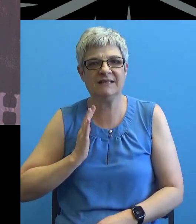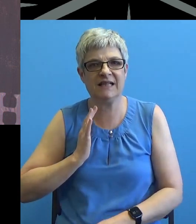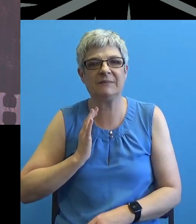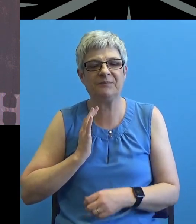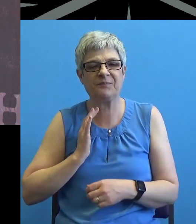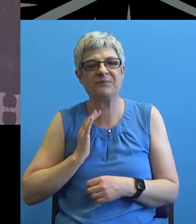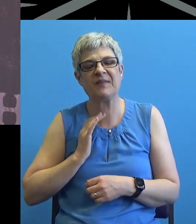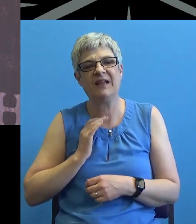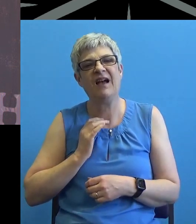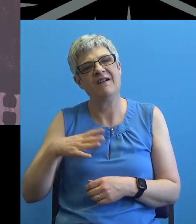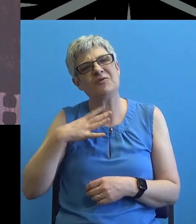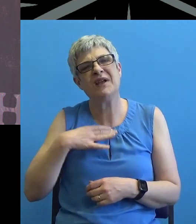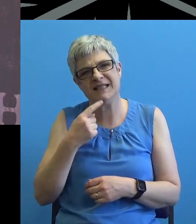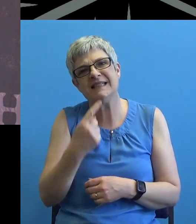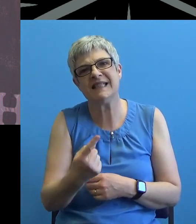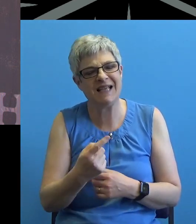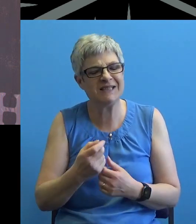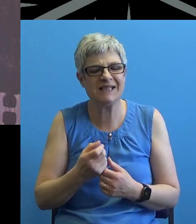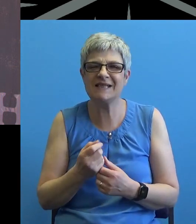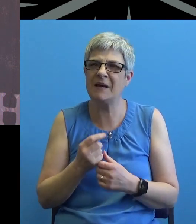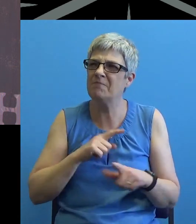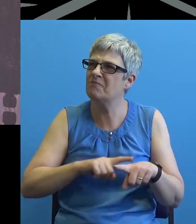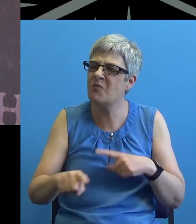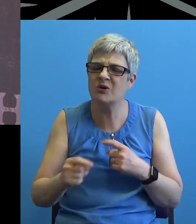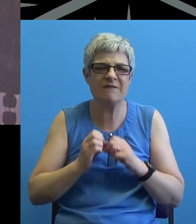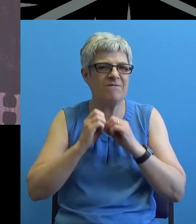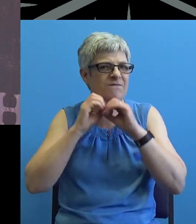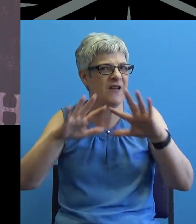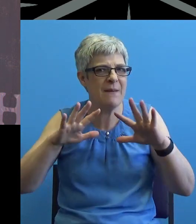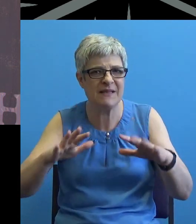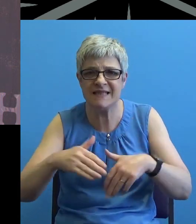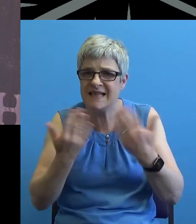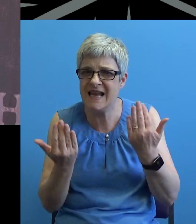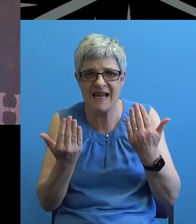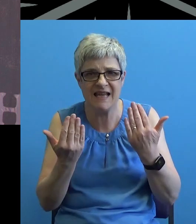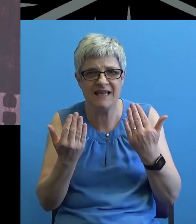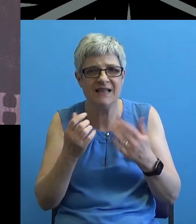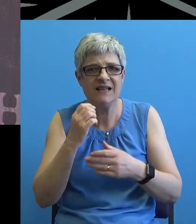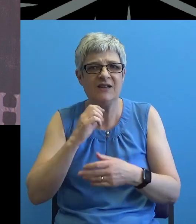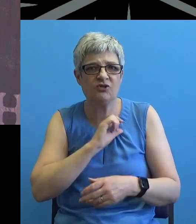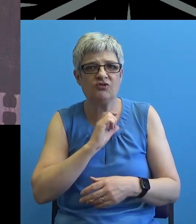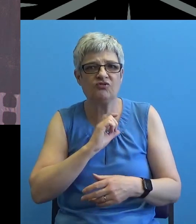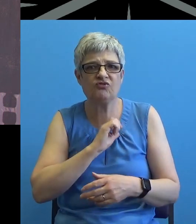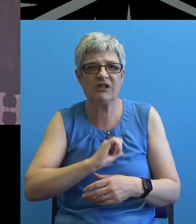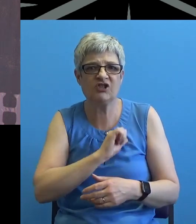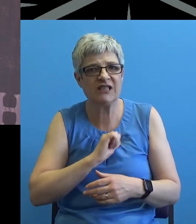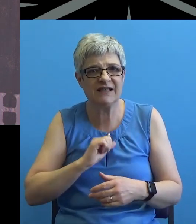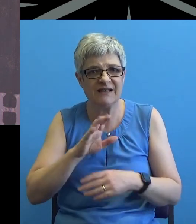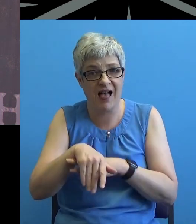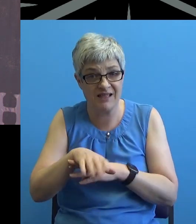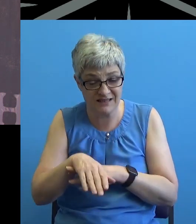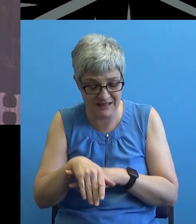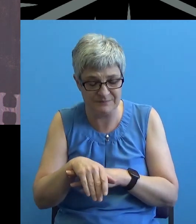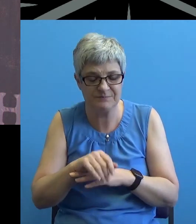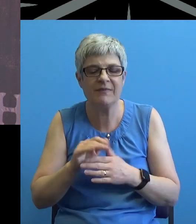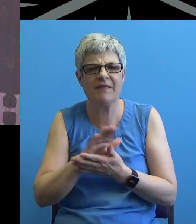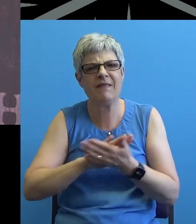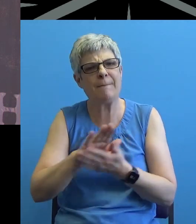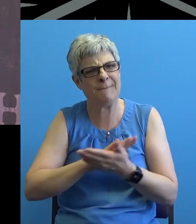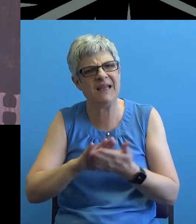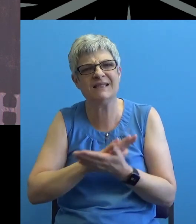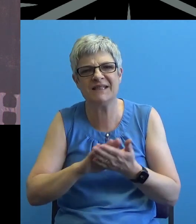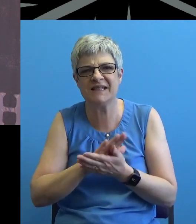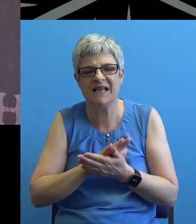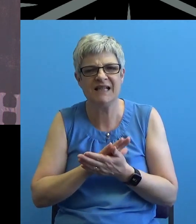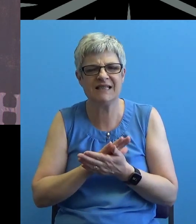As I've already said, it's one of the most famous days in the Christian calendar. And because of that, it has been infused with such great